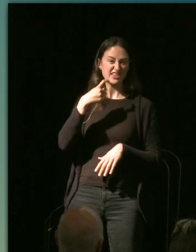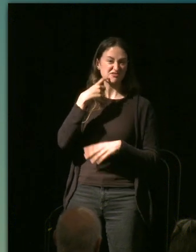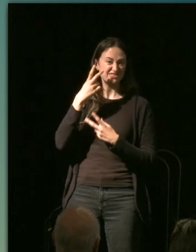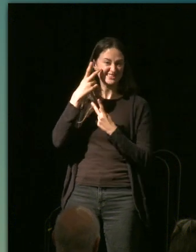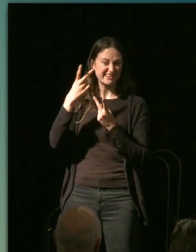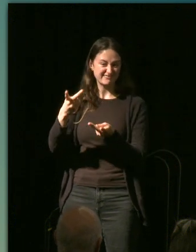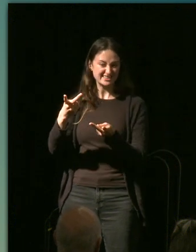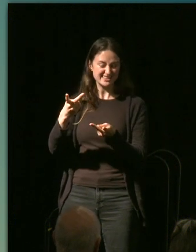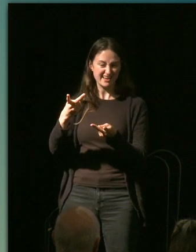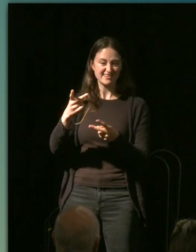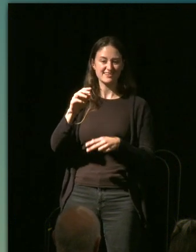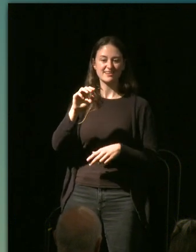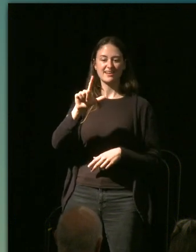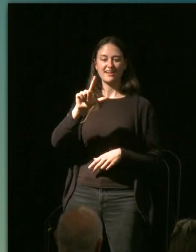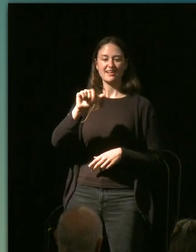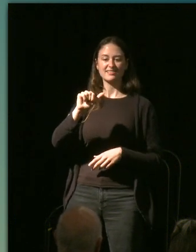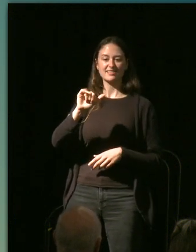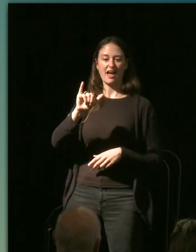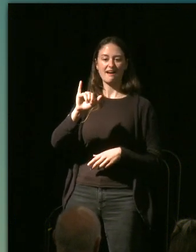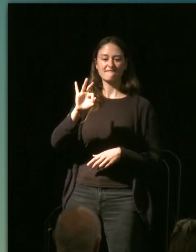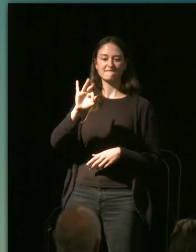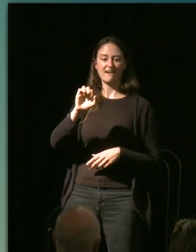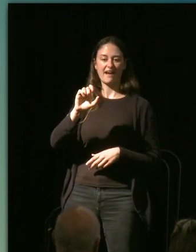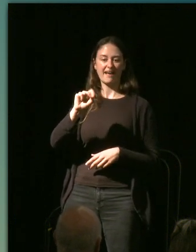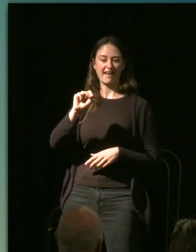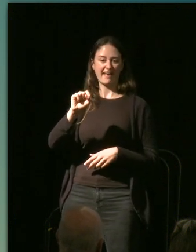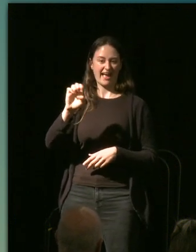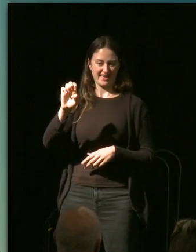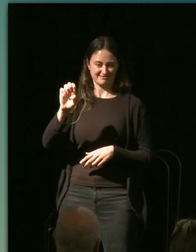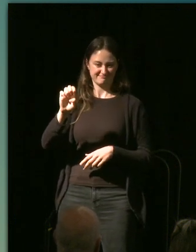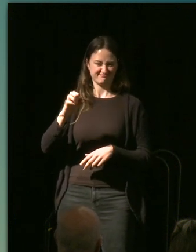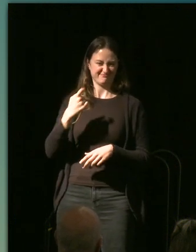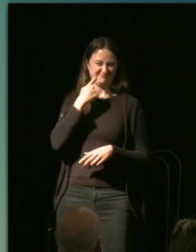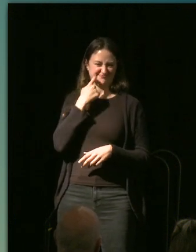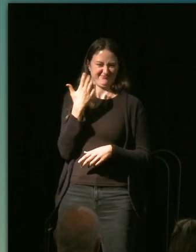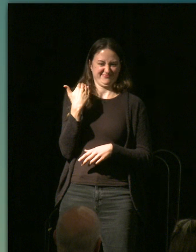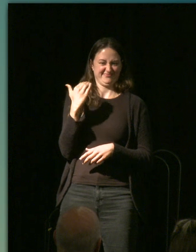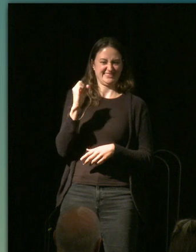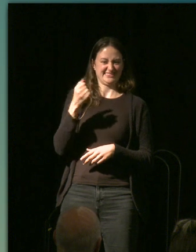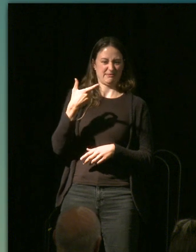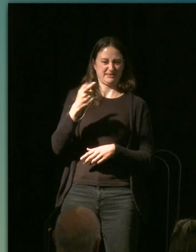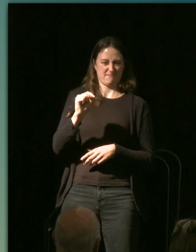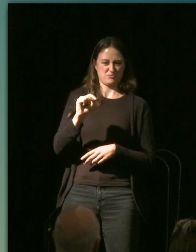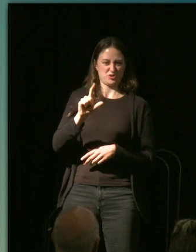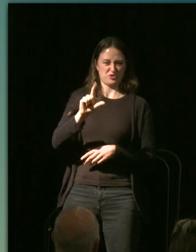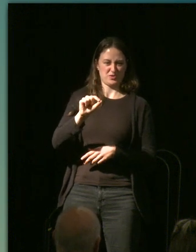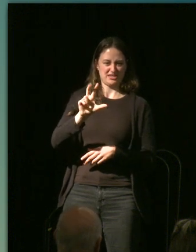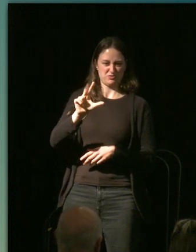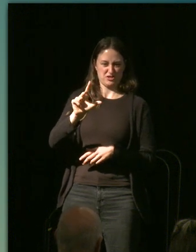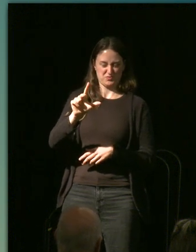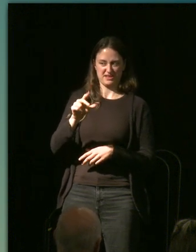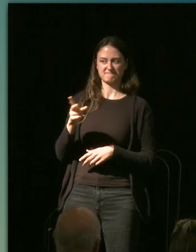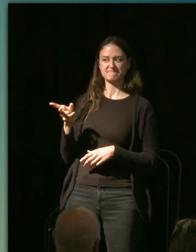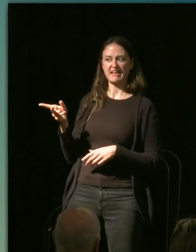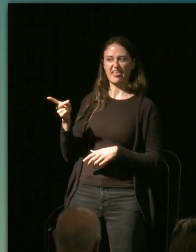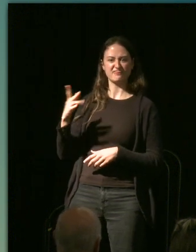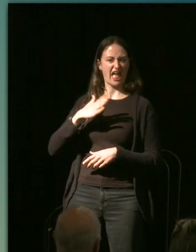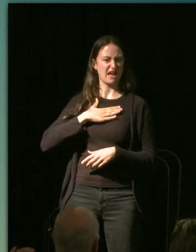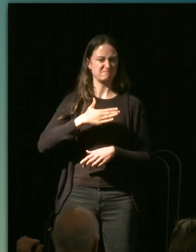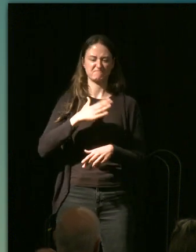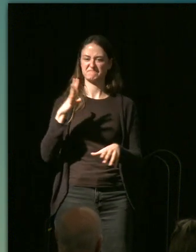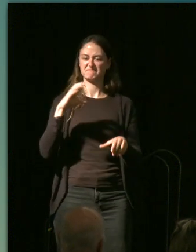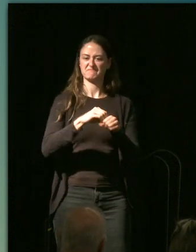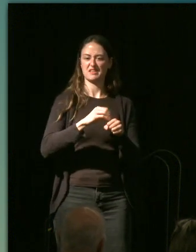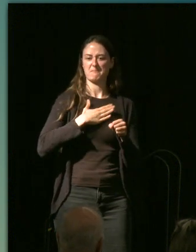They do participate in my research studies, for which I am very, very thankful. But I have